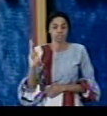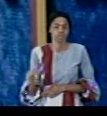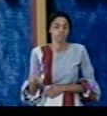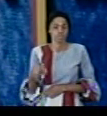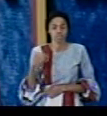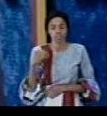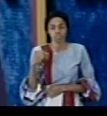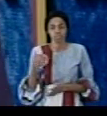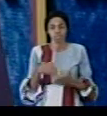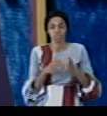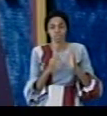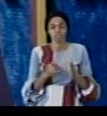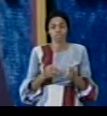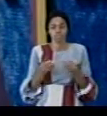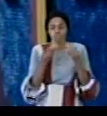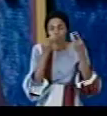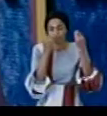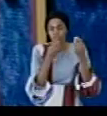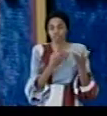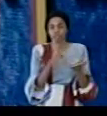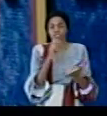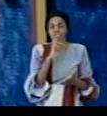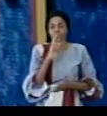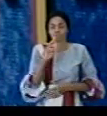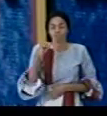Information. You are welcome, please.